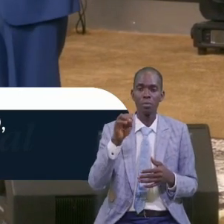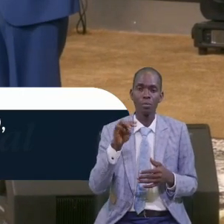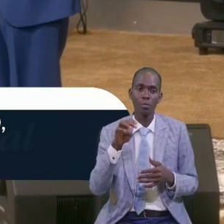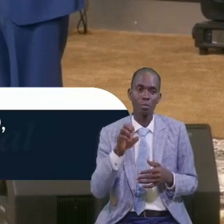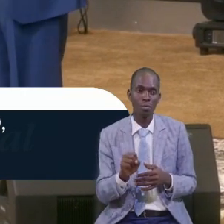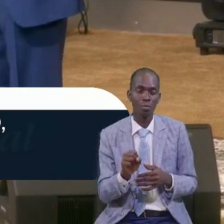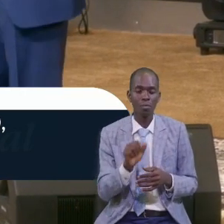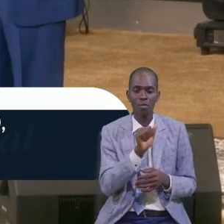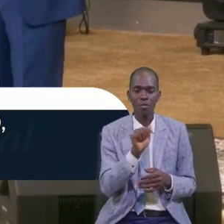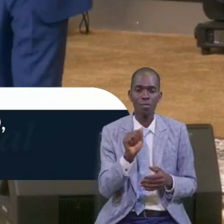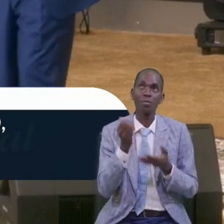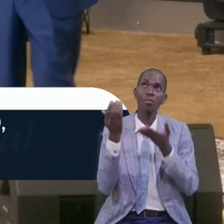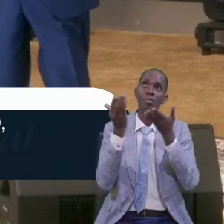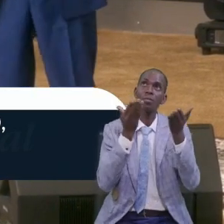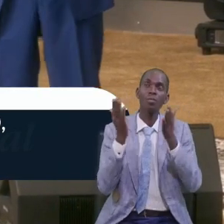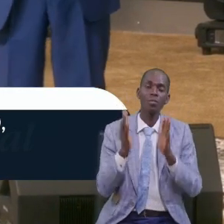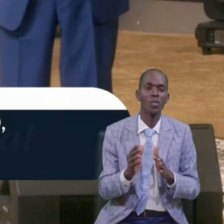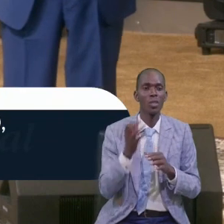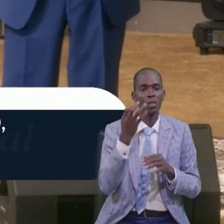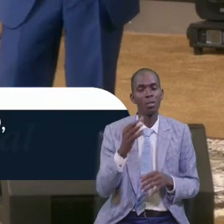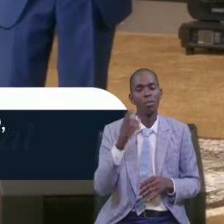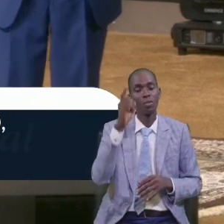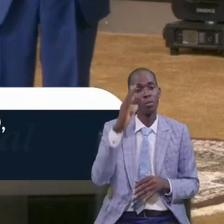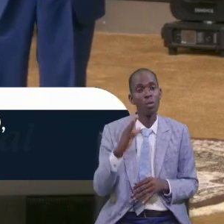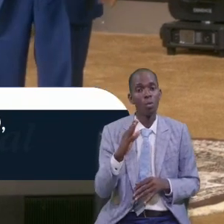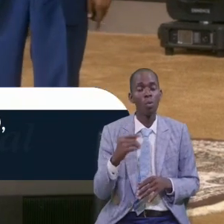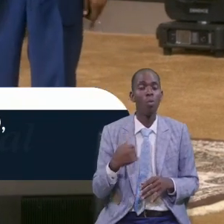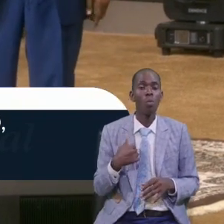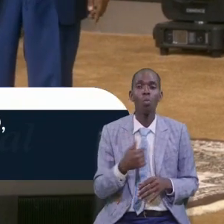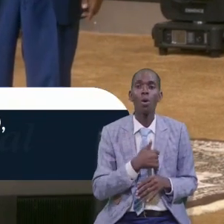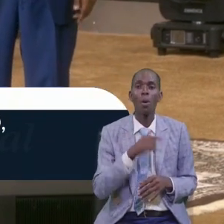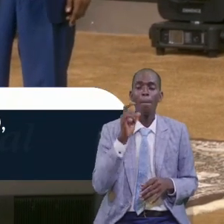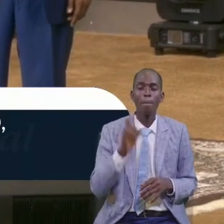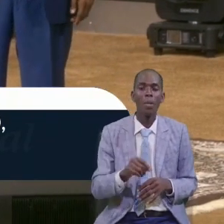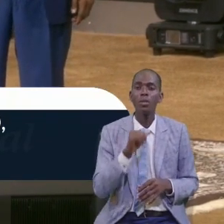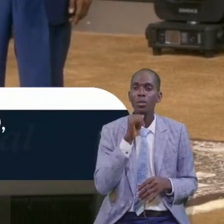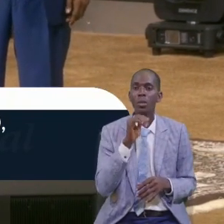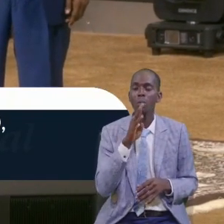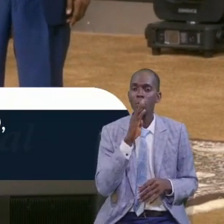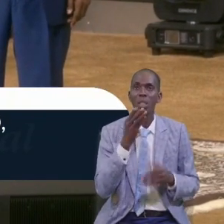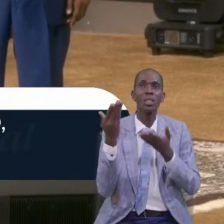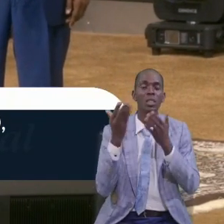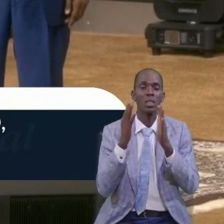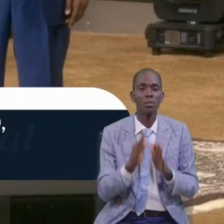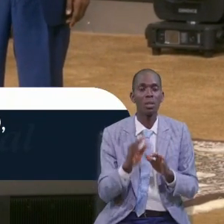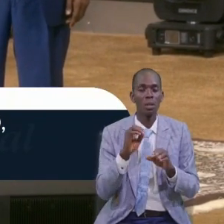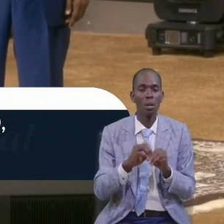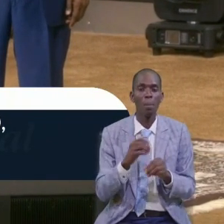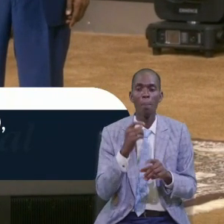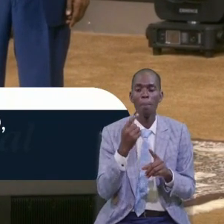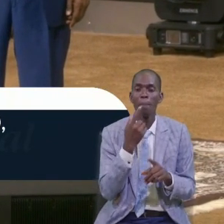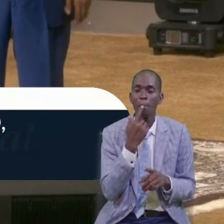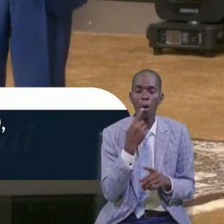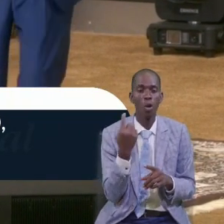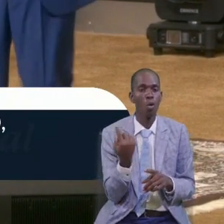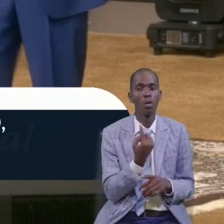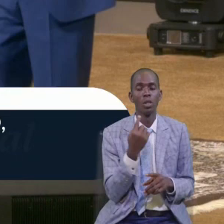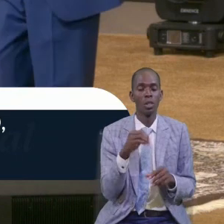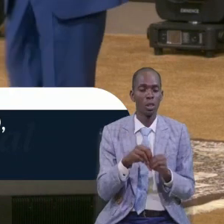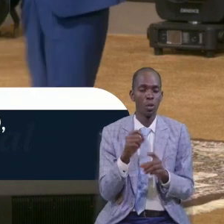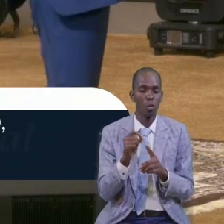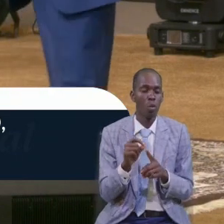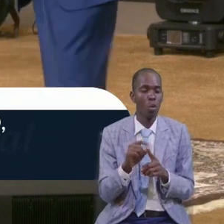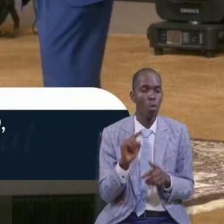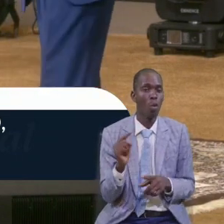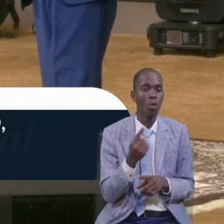Now, James, we must not be servants in mouth only, in word only. There